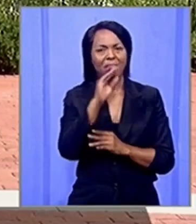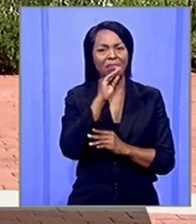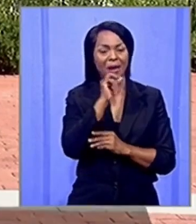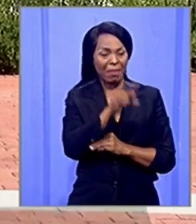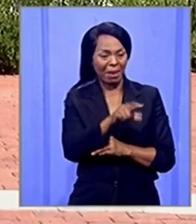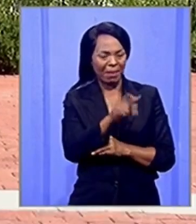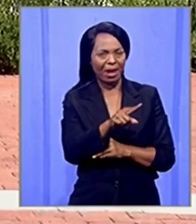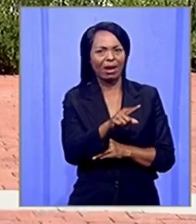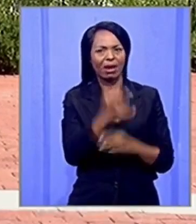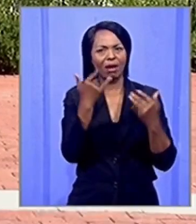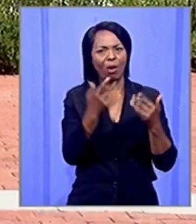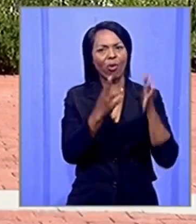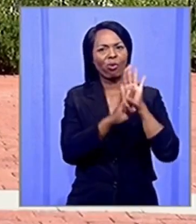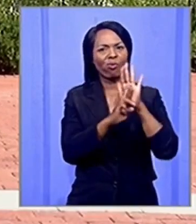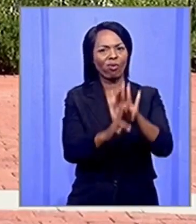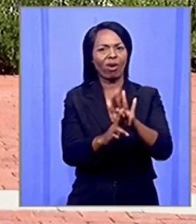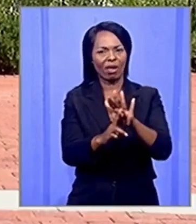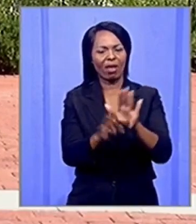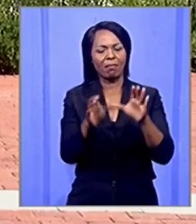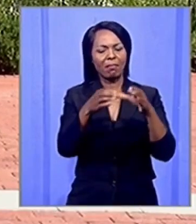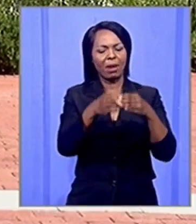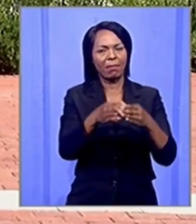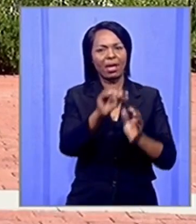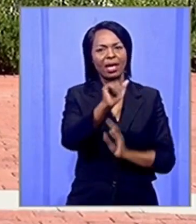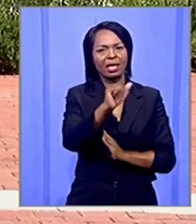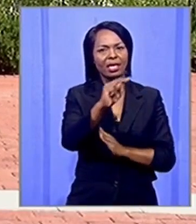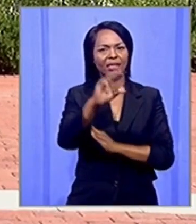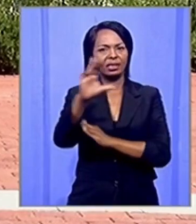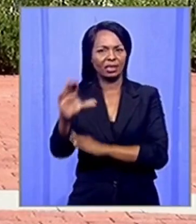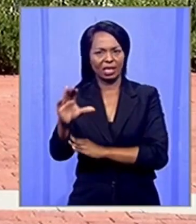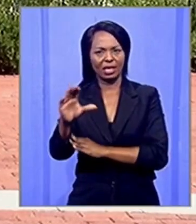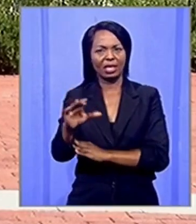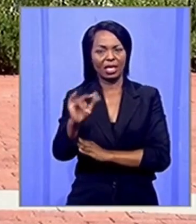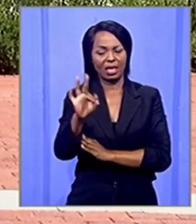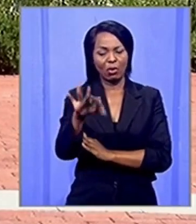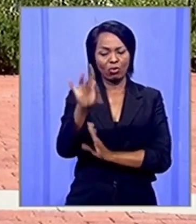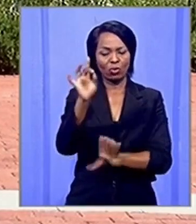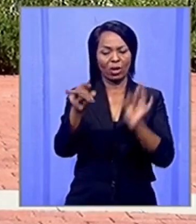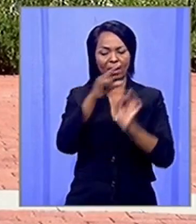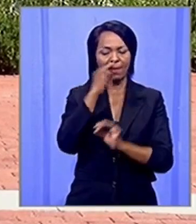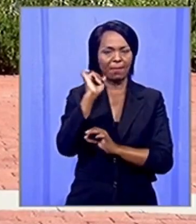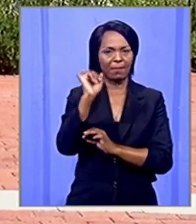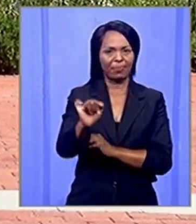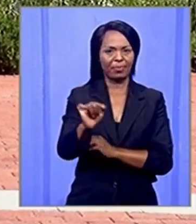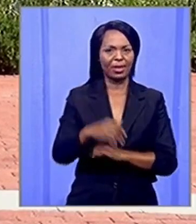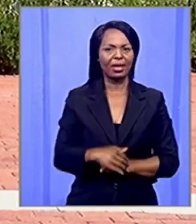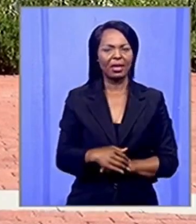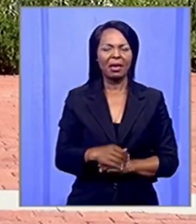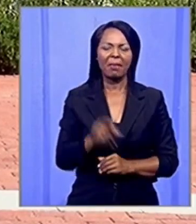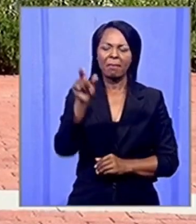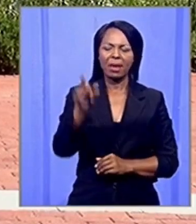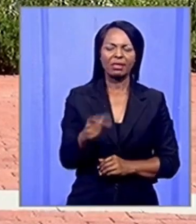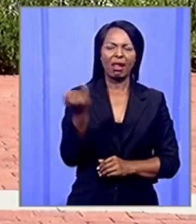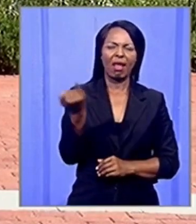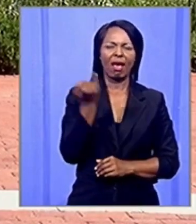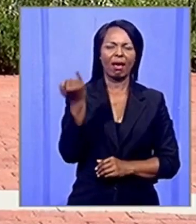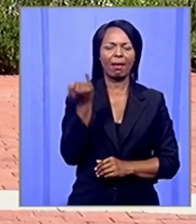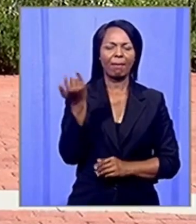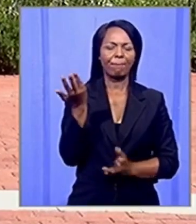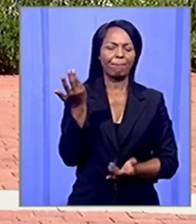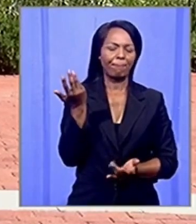hore ba tla be ba emela moga ona wa the African National Congress mo provinceng. Re bua ka batho ba ba tshwanang le jwalo